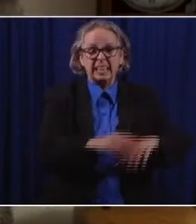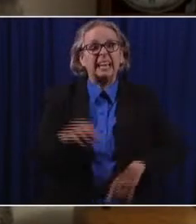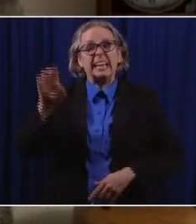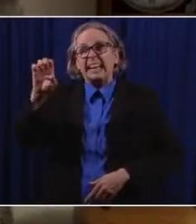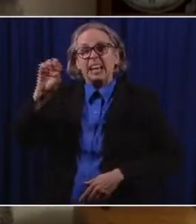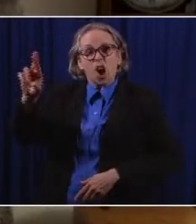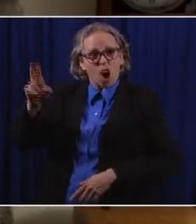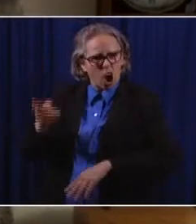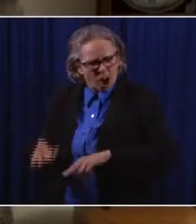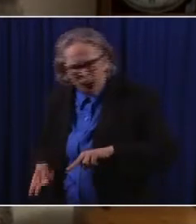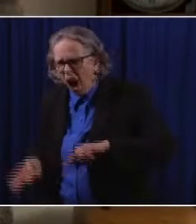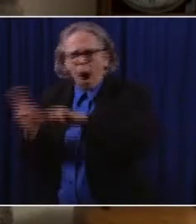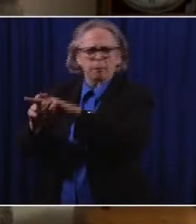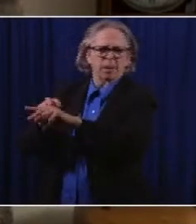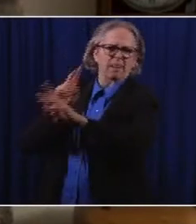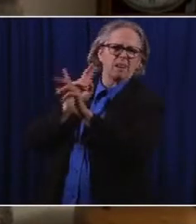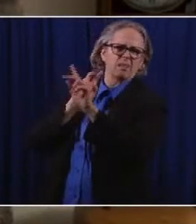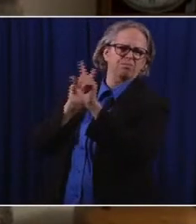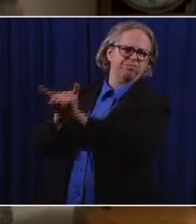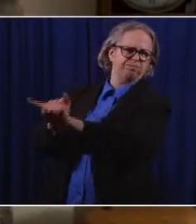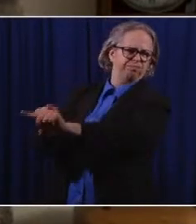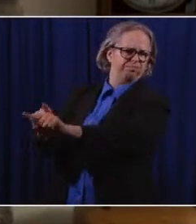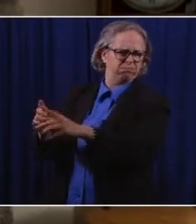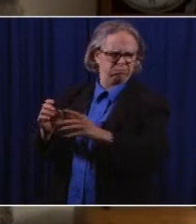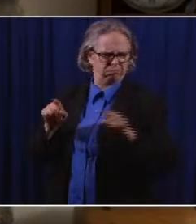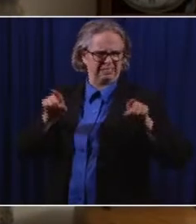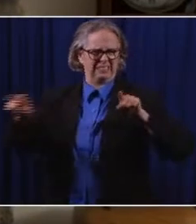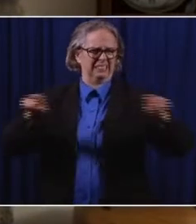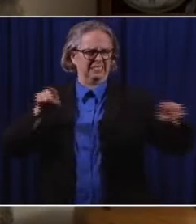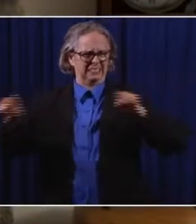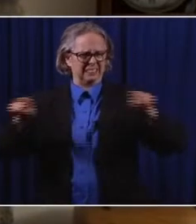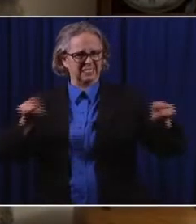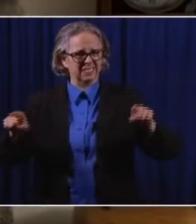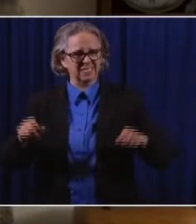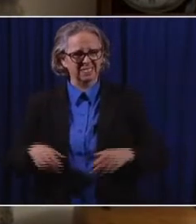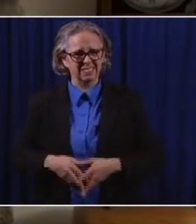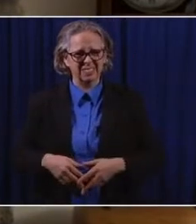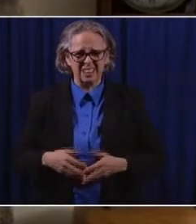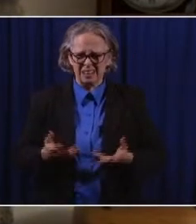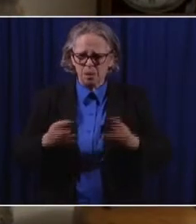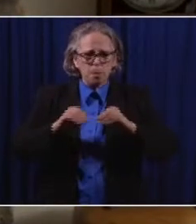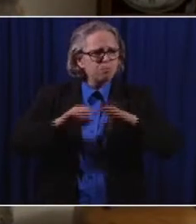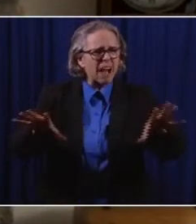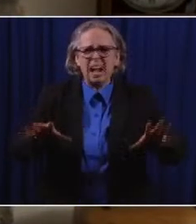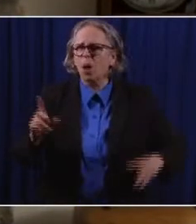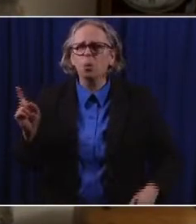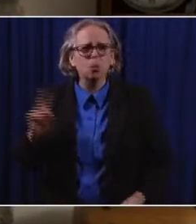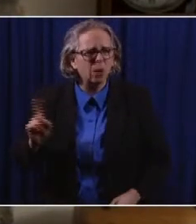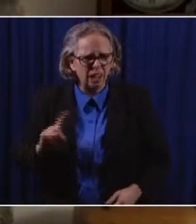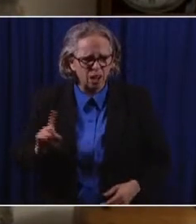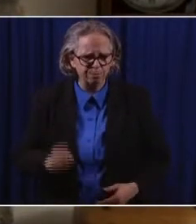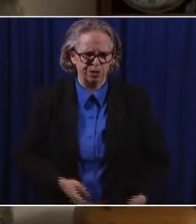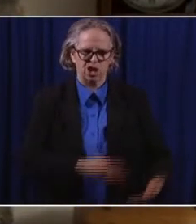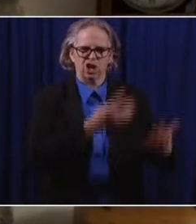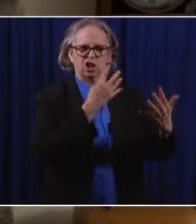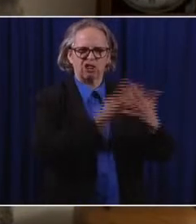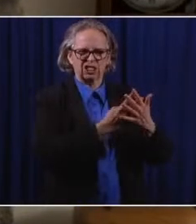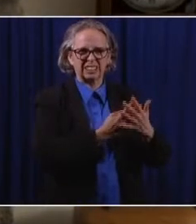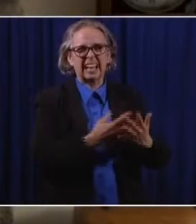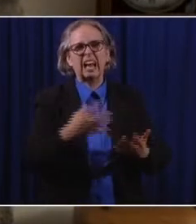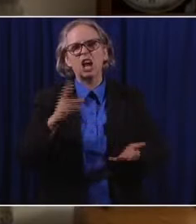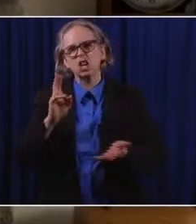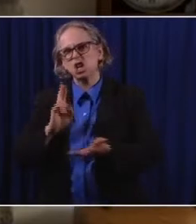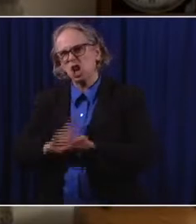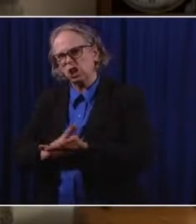admissions. Local health department officials report community spread and outbreaks at correctional centers and a long-term care